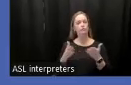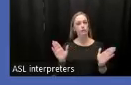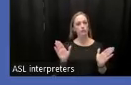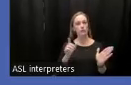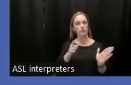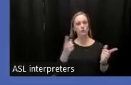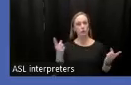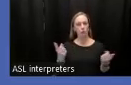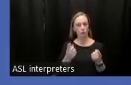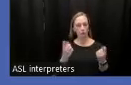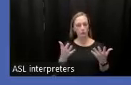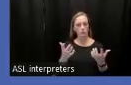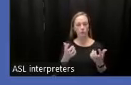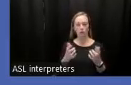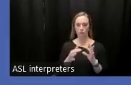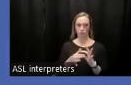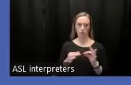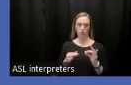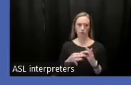always going to want to talk about